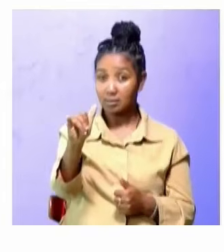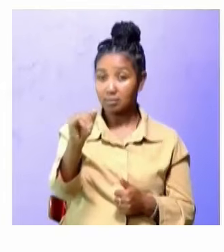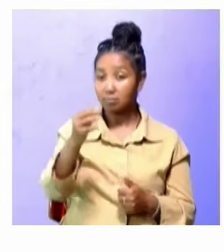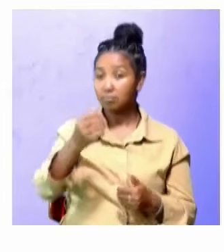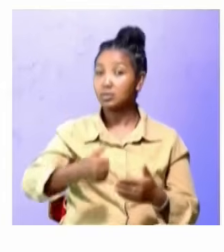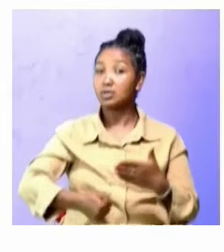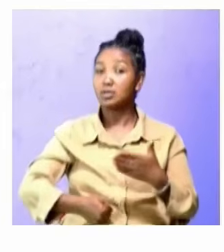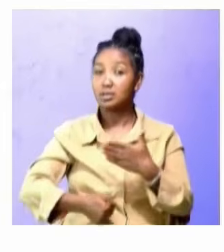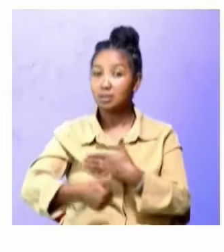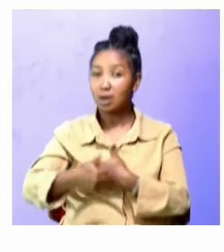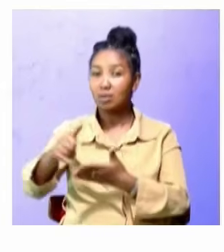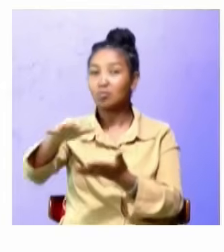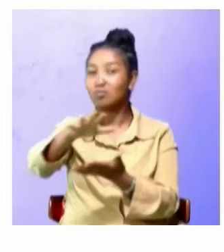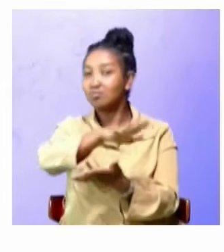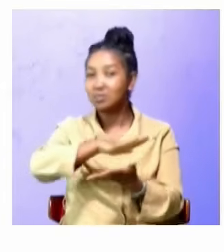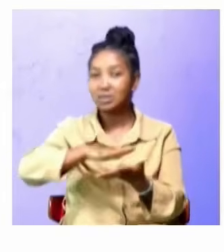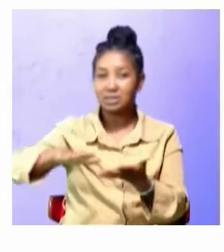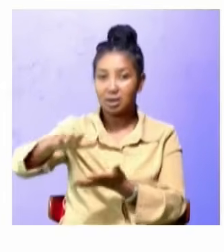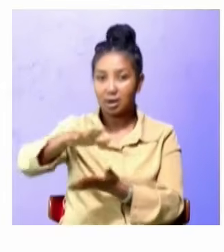distract